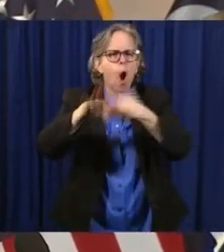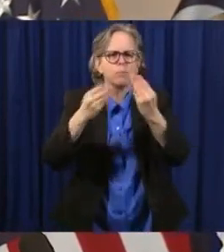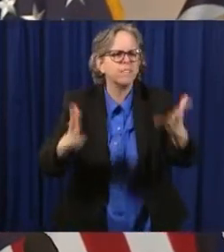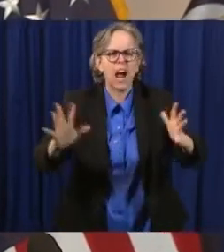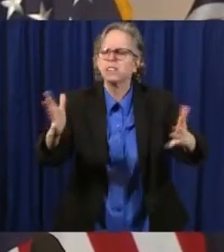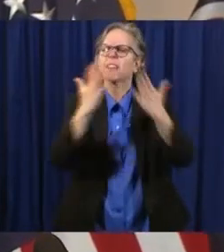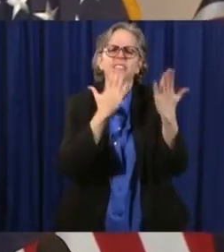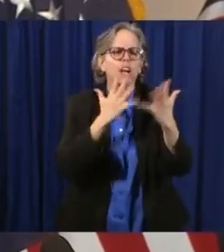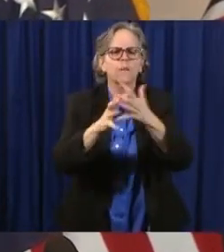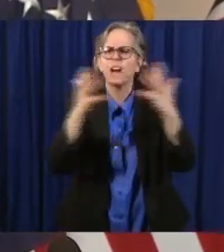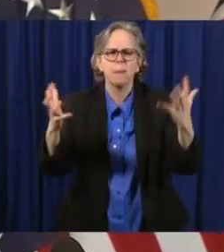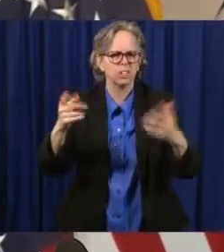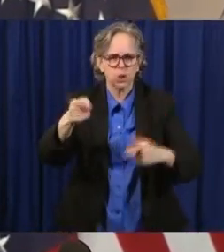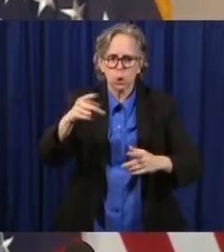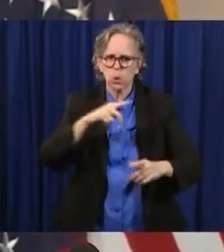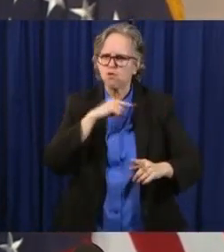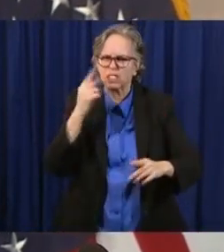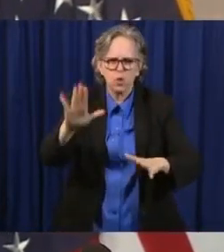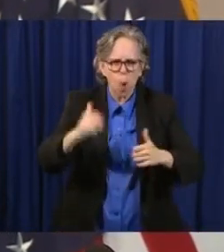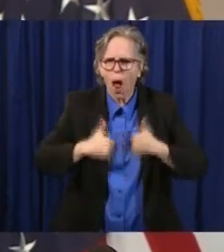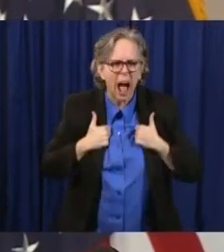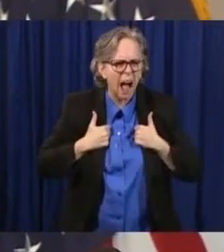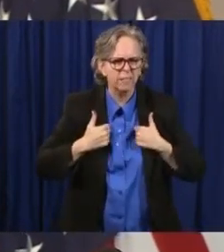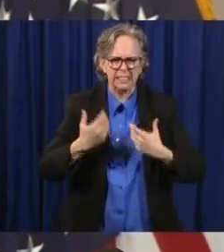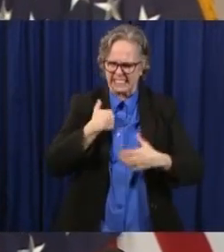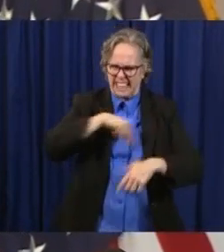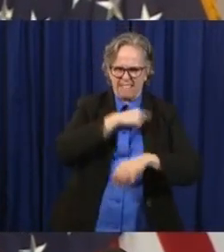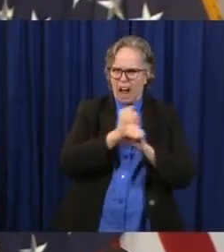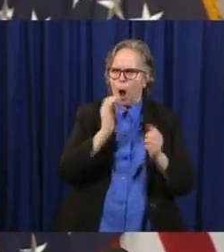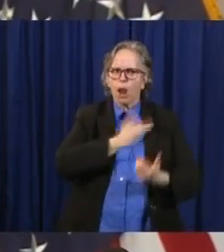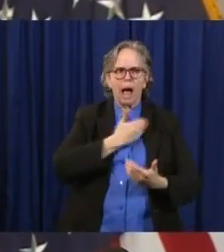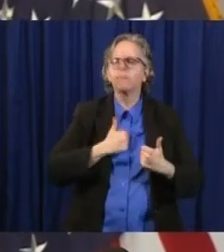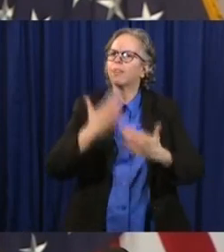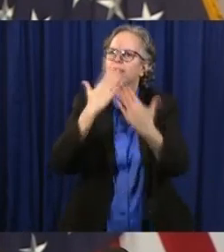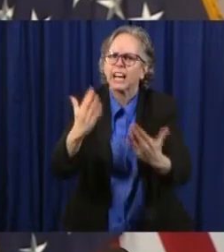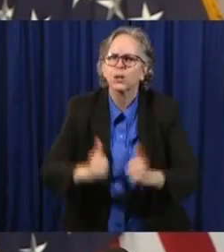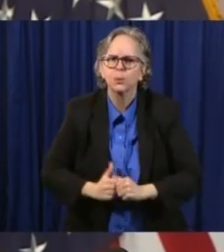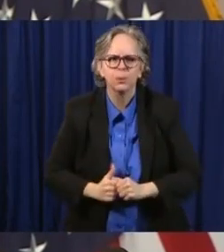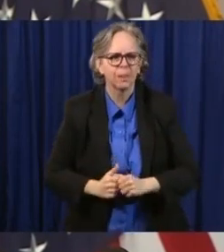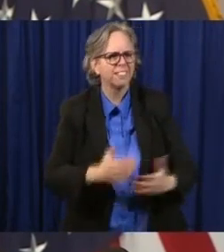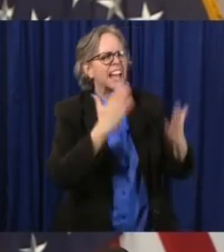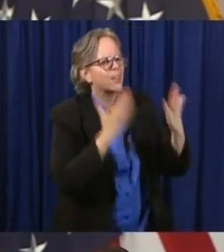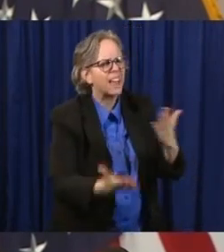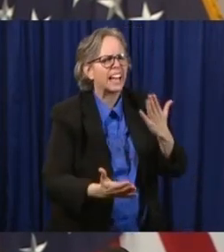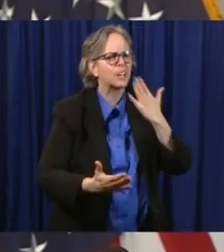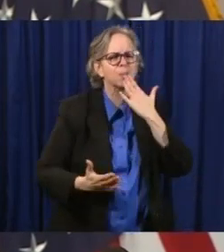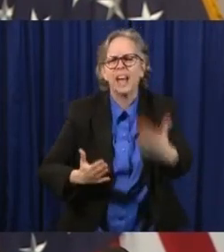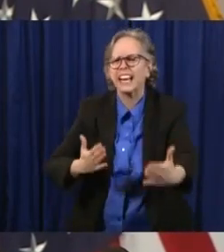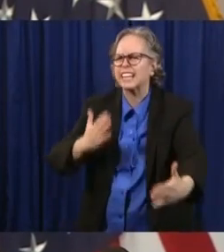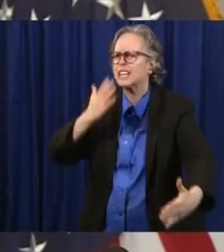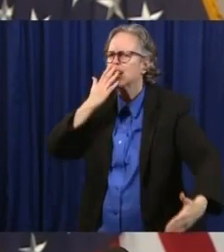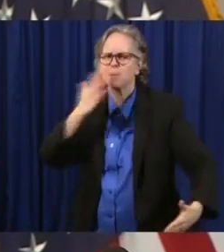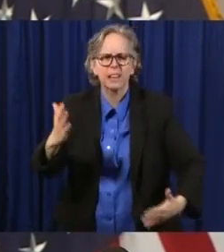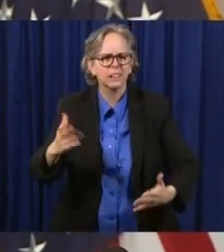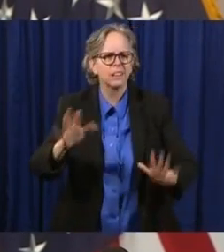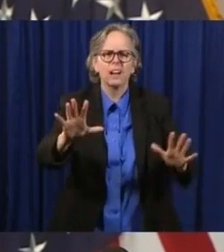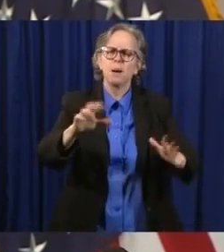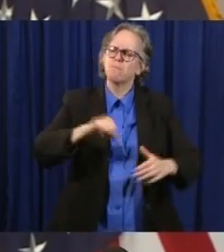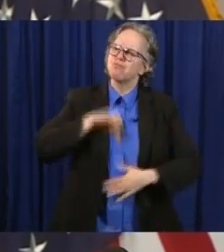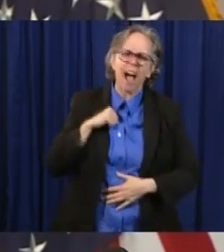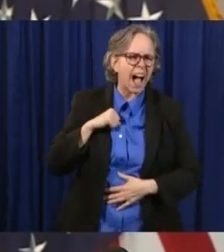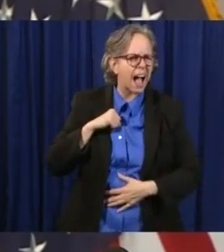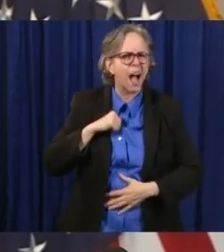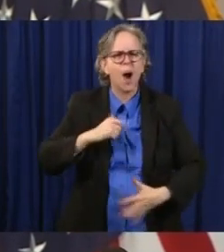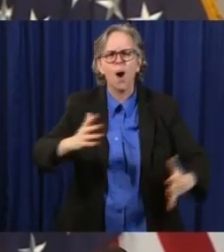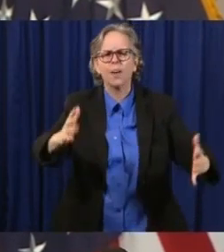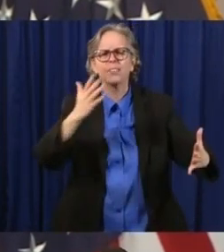lines, risking your lives to save our lives, thank you. Thank you, thank you, thank you. Is so proud and